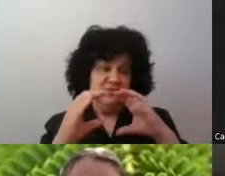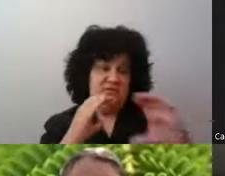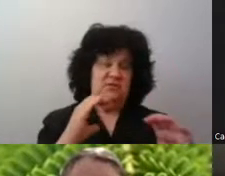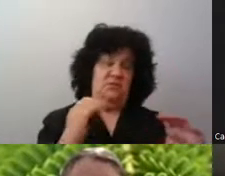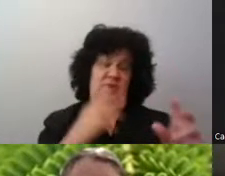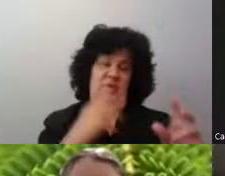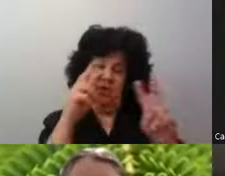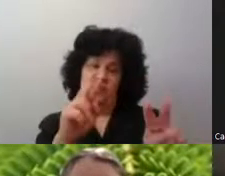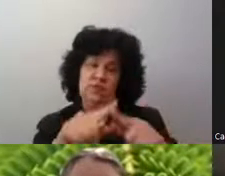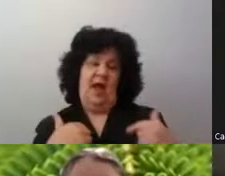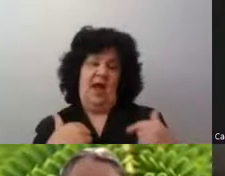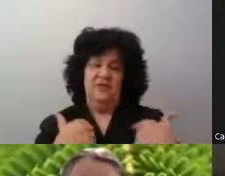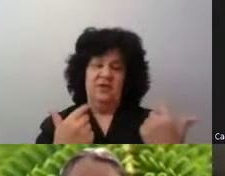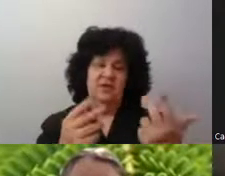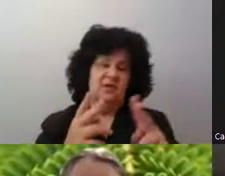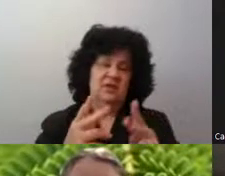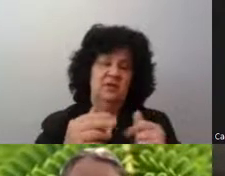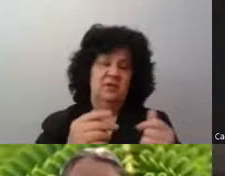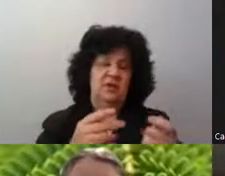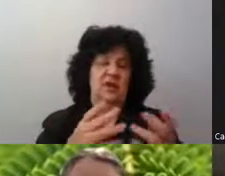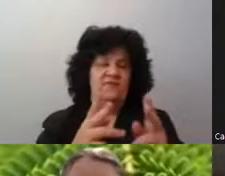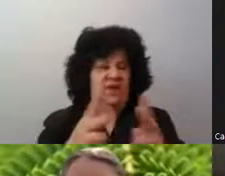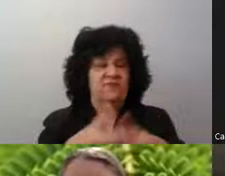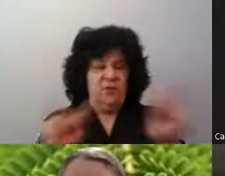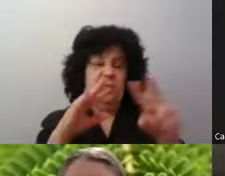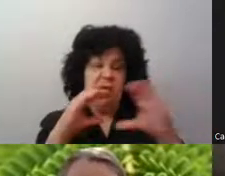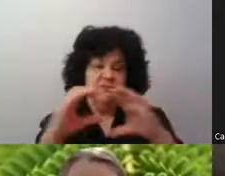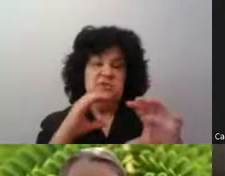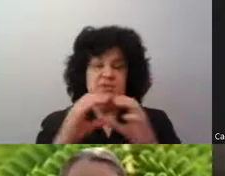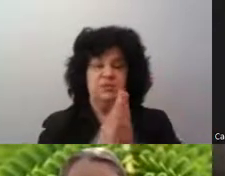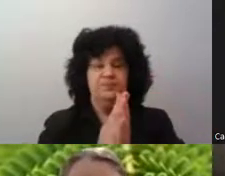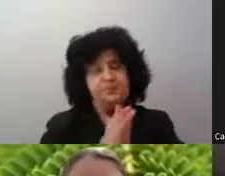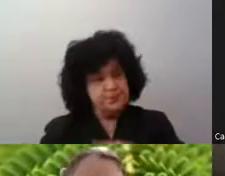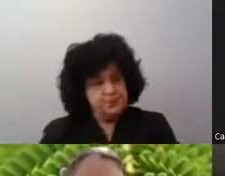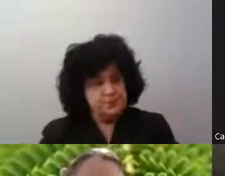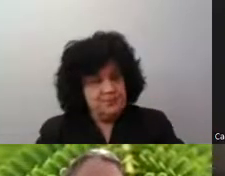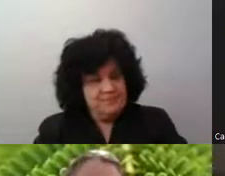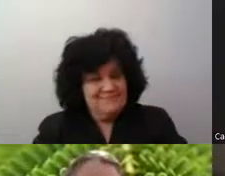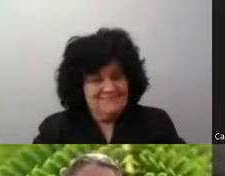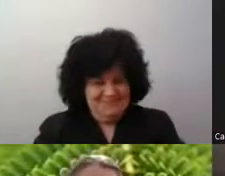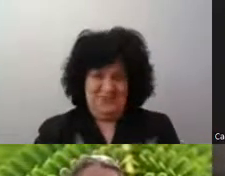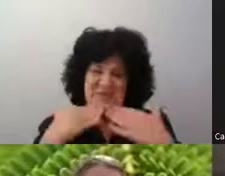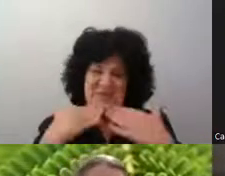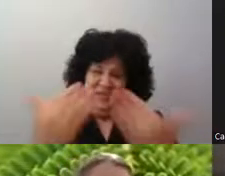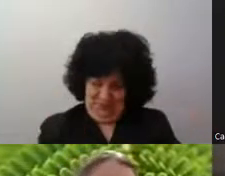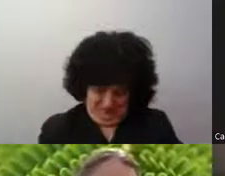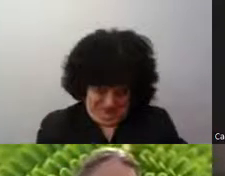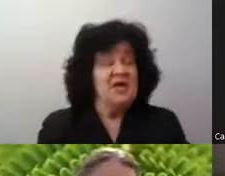conversations and adding some really great value as we have the day to continue on. Thank you.